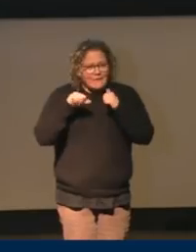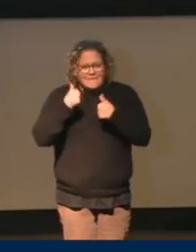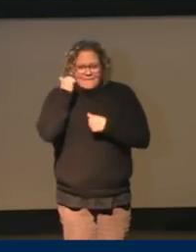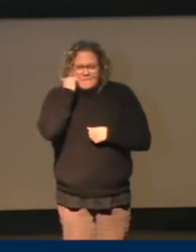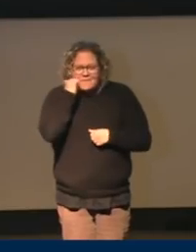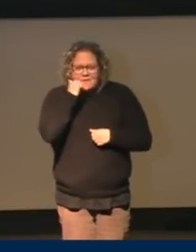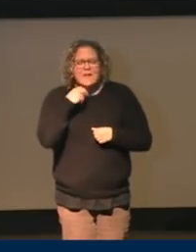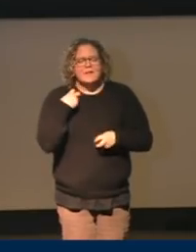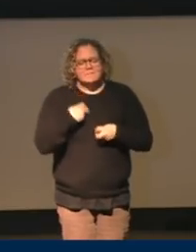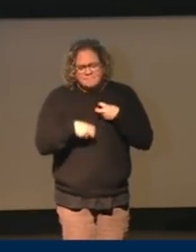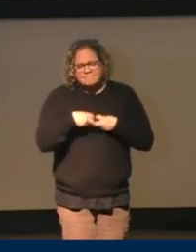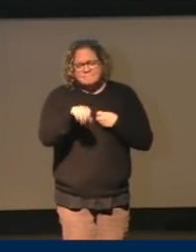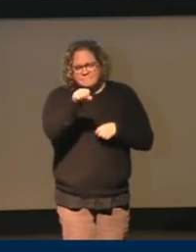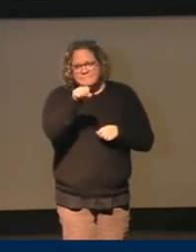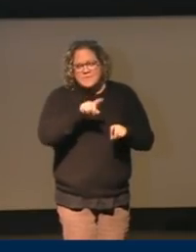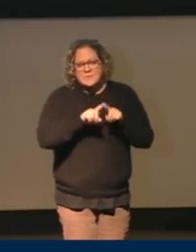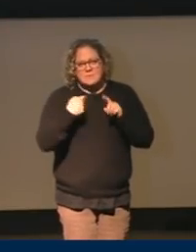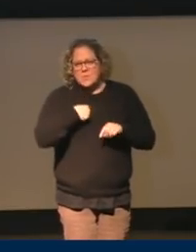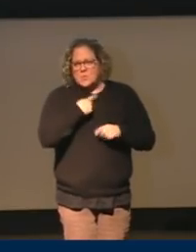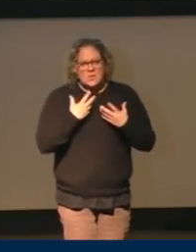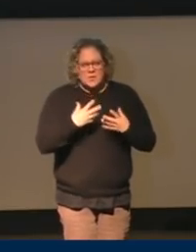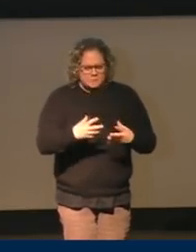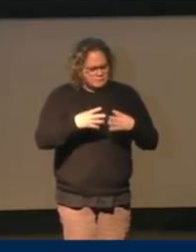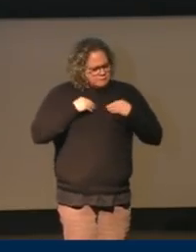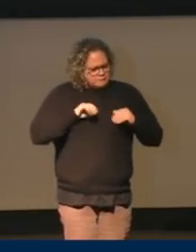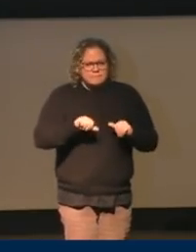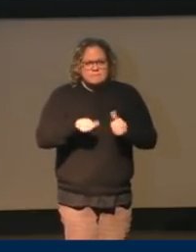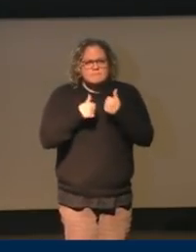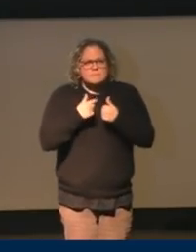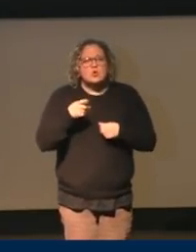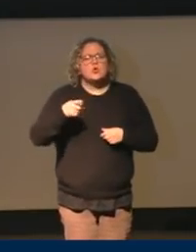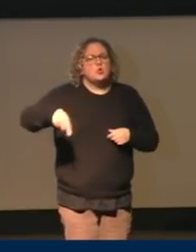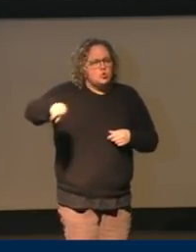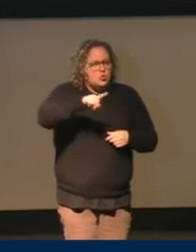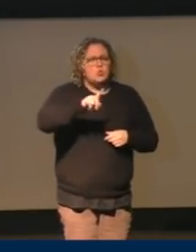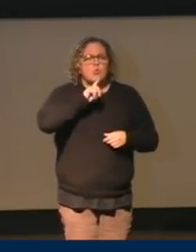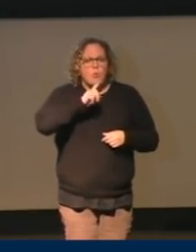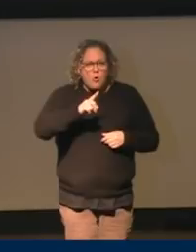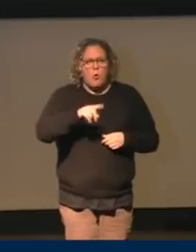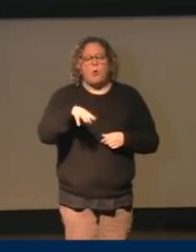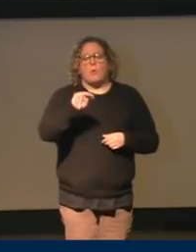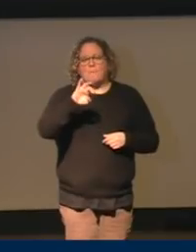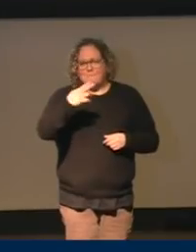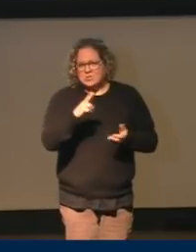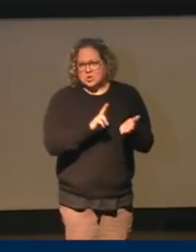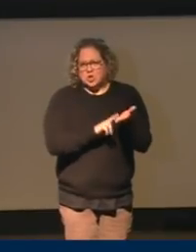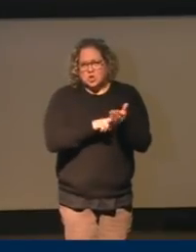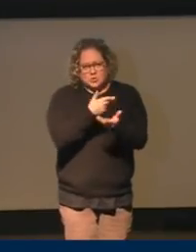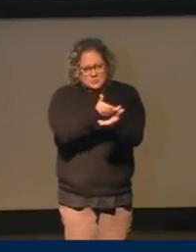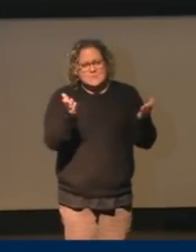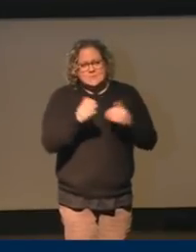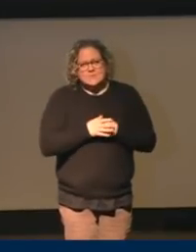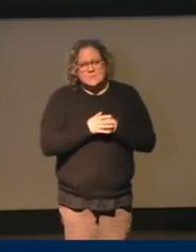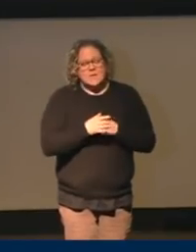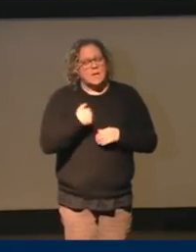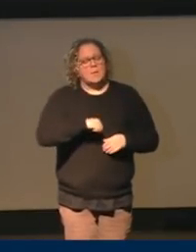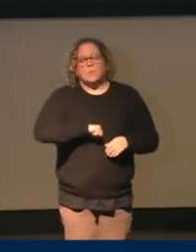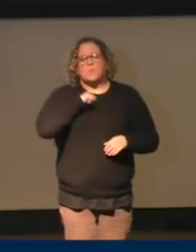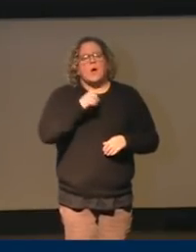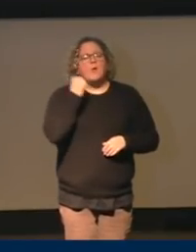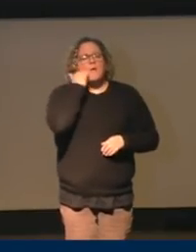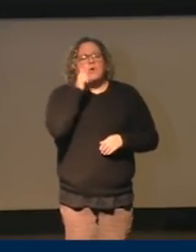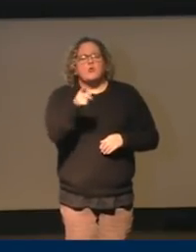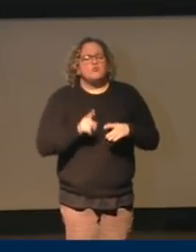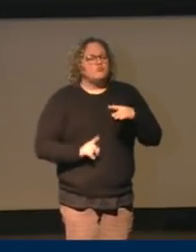day, we rise to show what we are made of. You are the Michigan nurse. I am proud to say that you show up for work